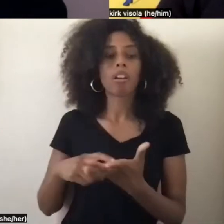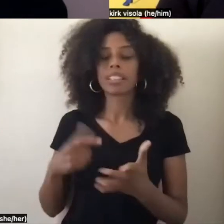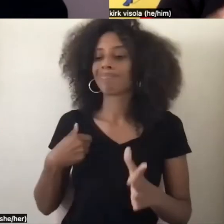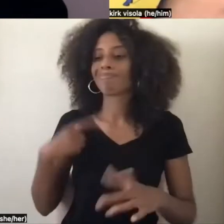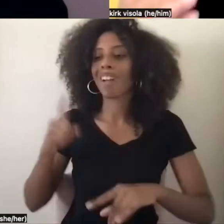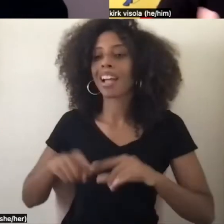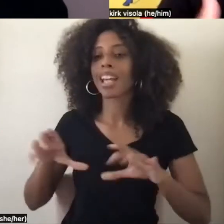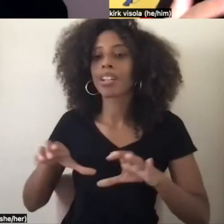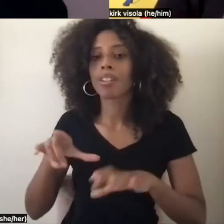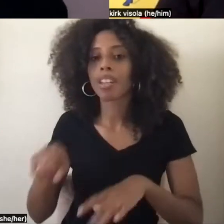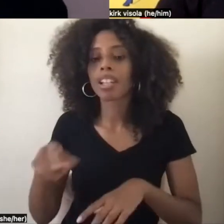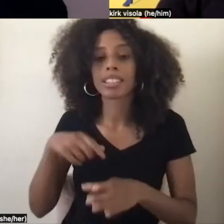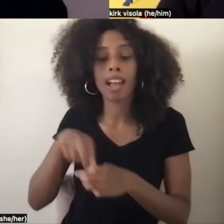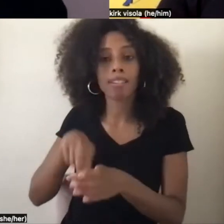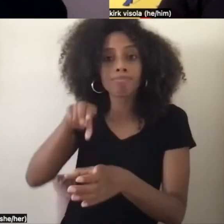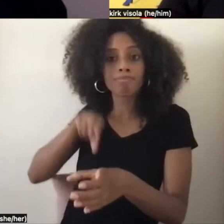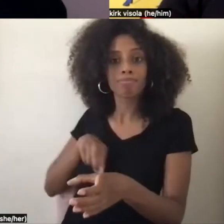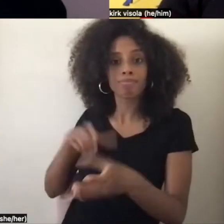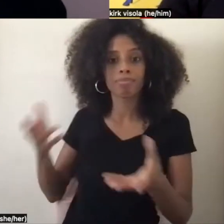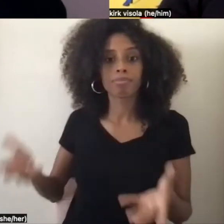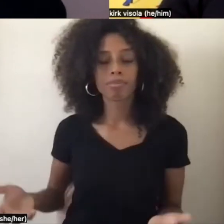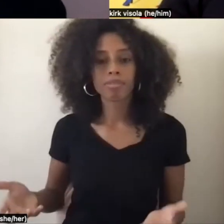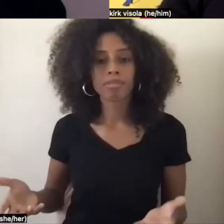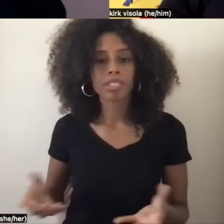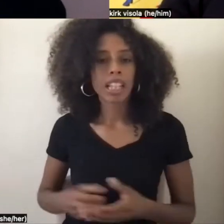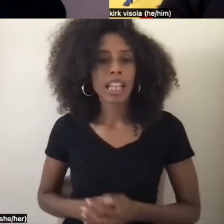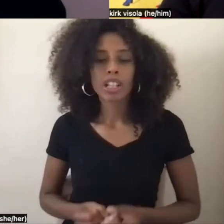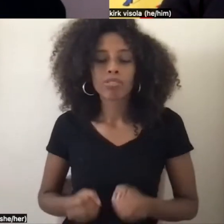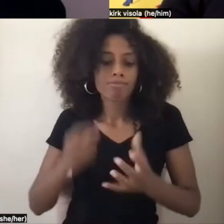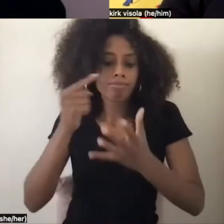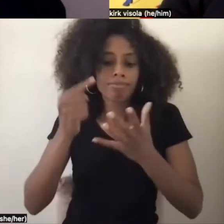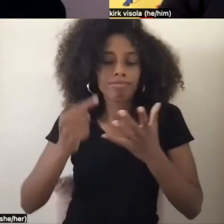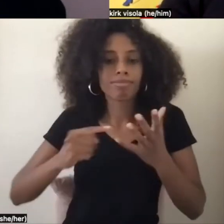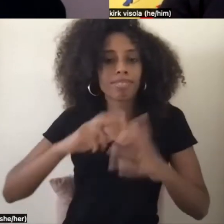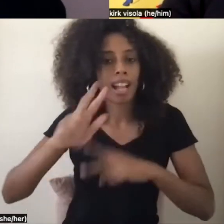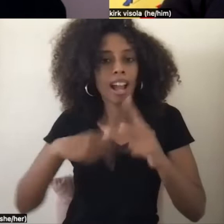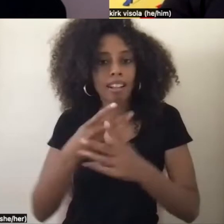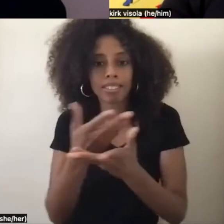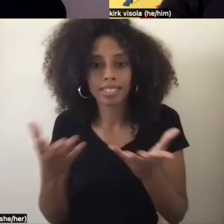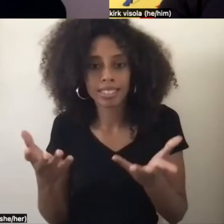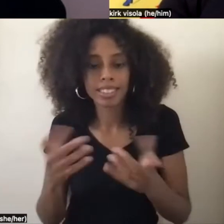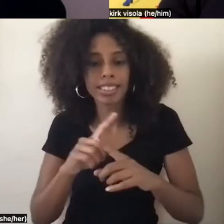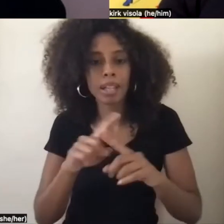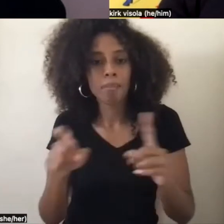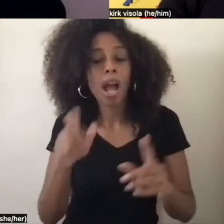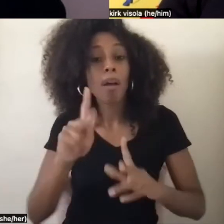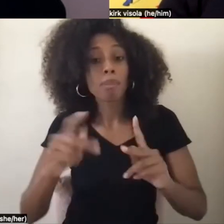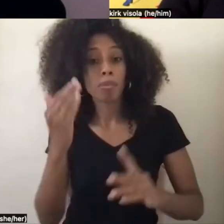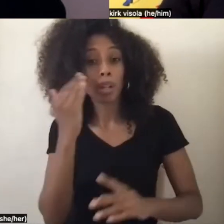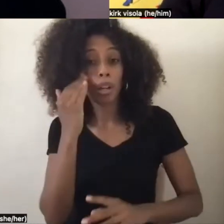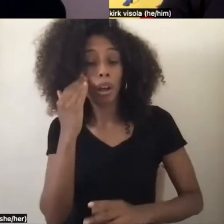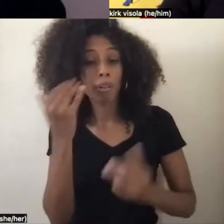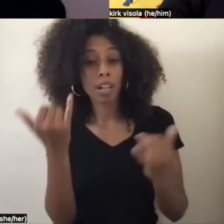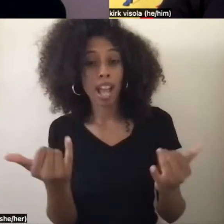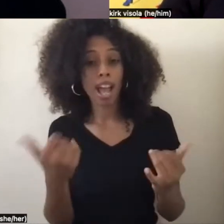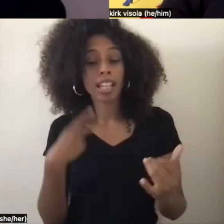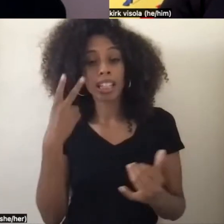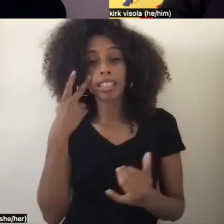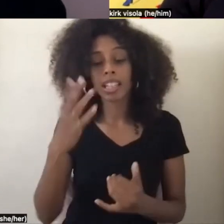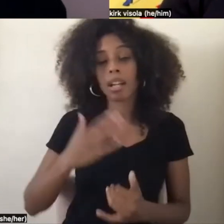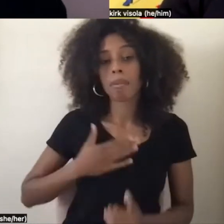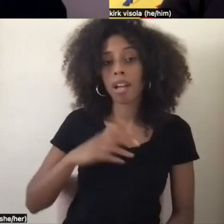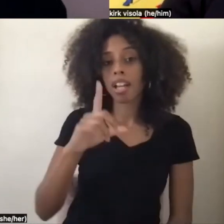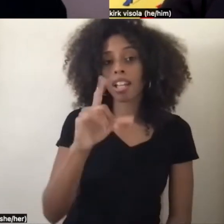So there's all kinds of stuff like that. But no, people know now. They see my LinkedIn page. They